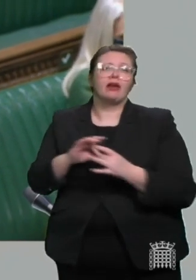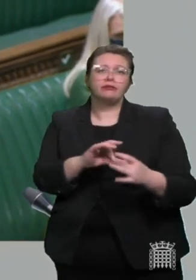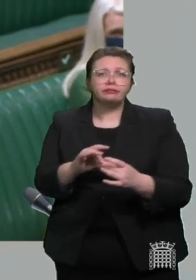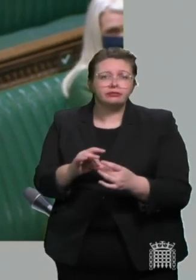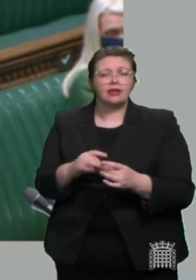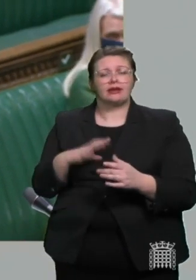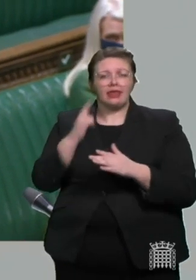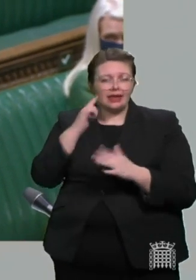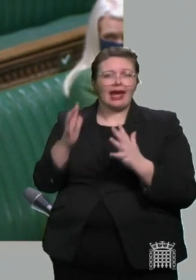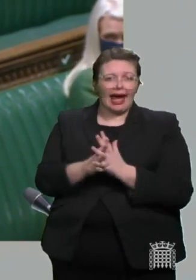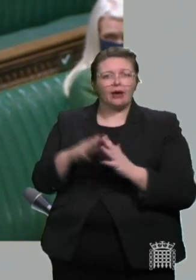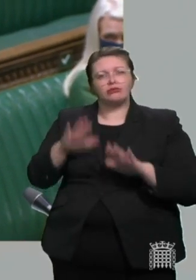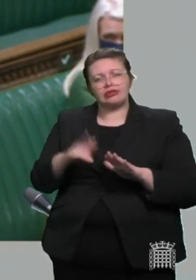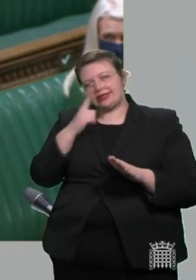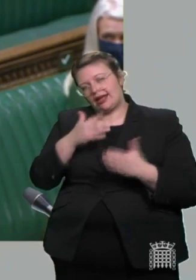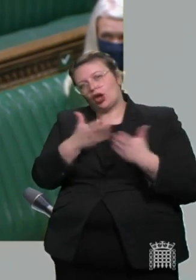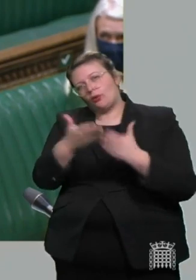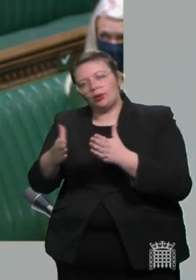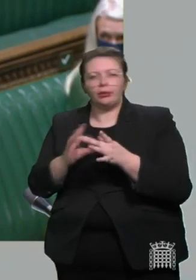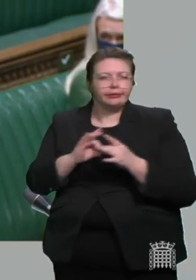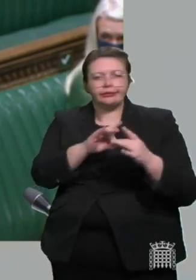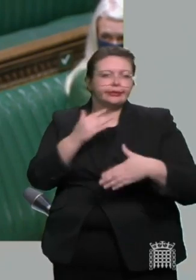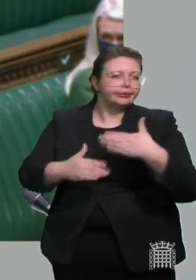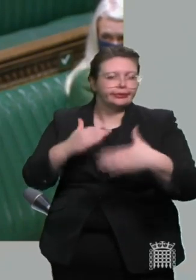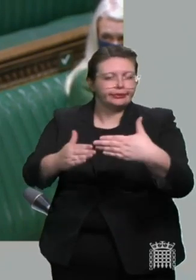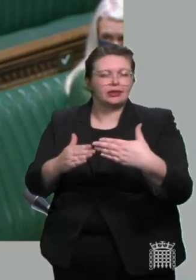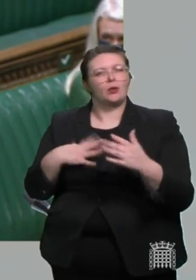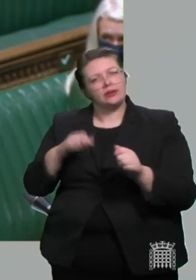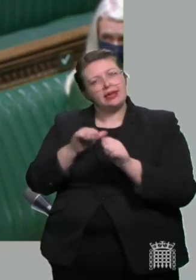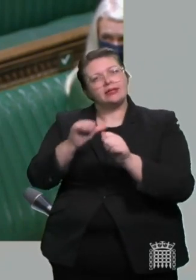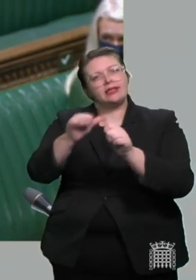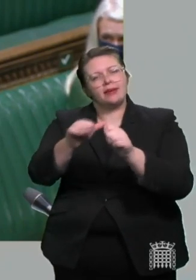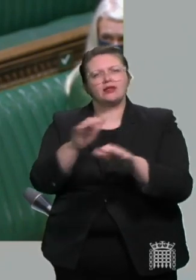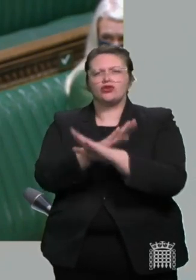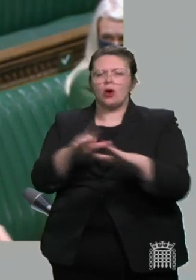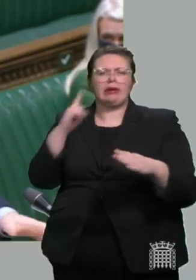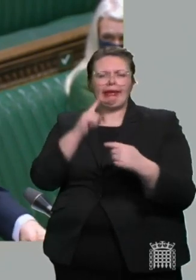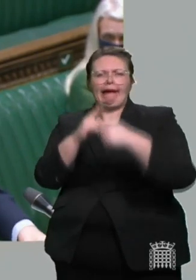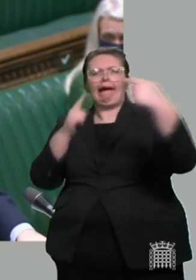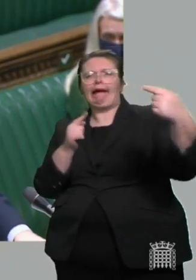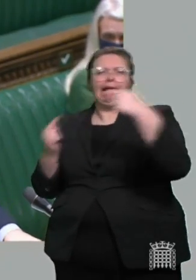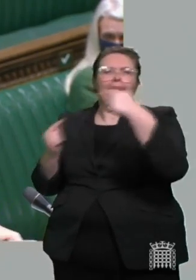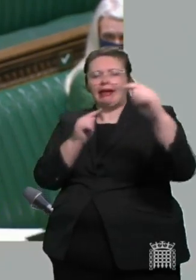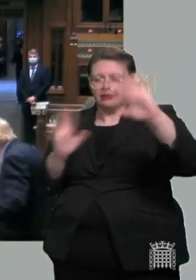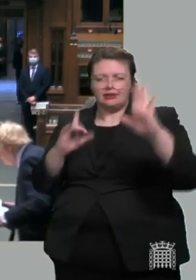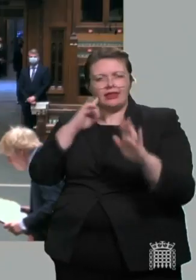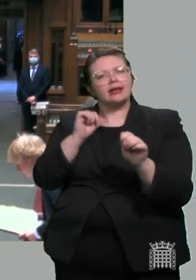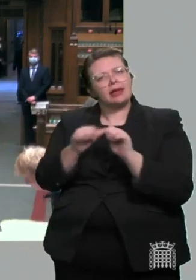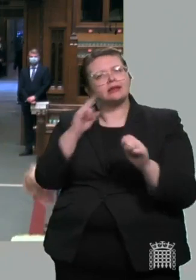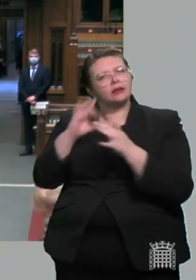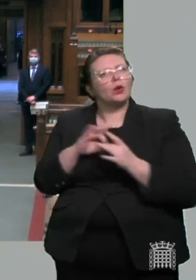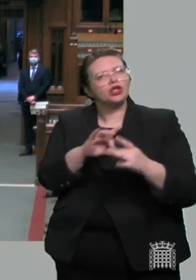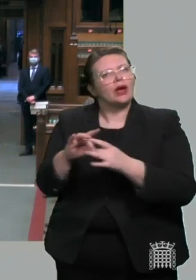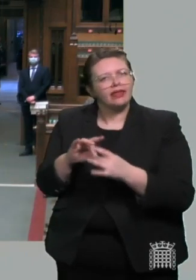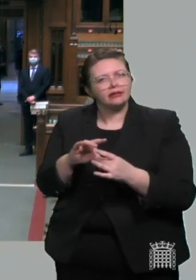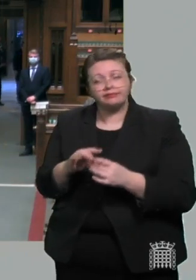better together, rather than on measures that might divide our country. Now comes the